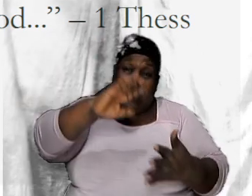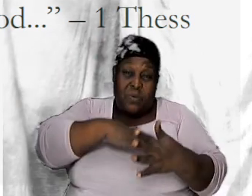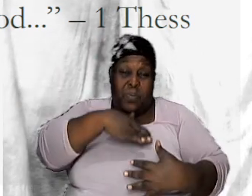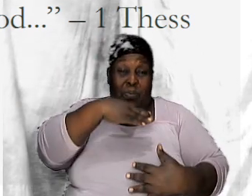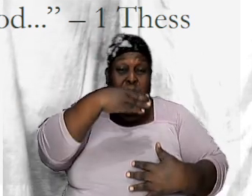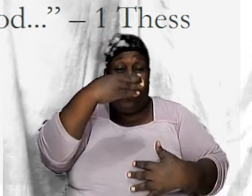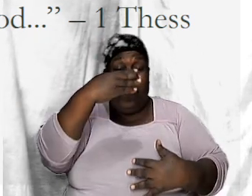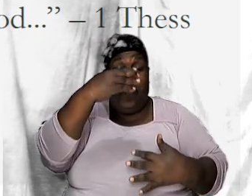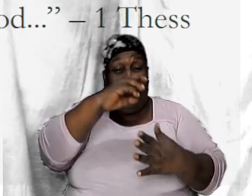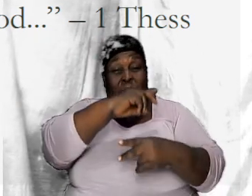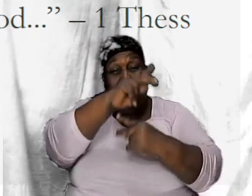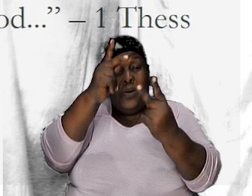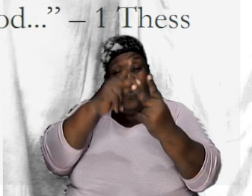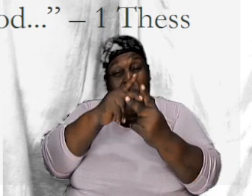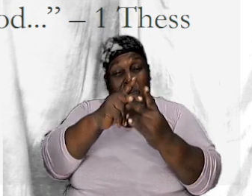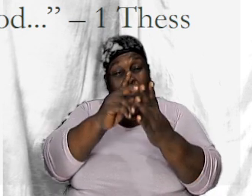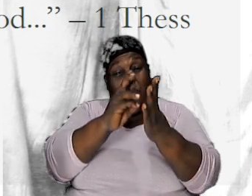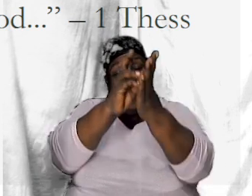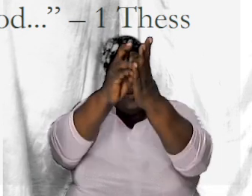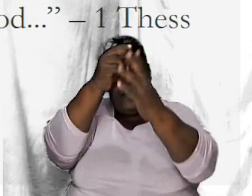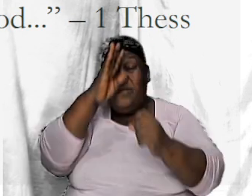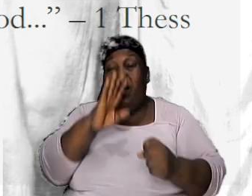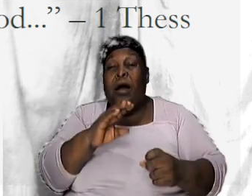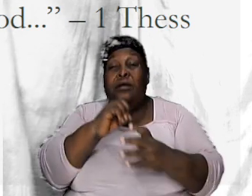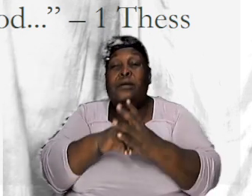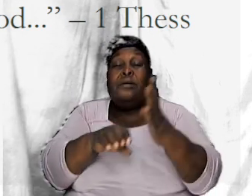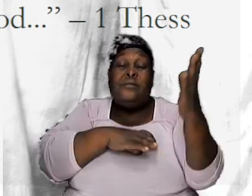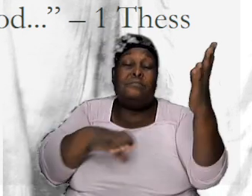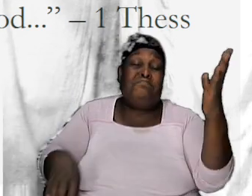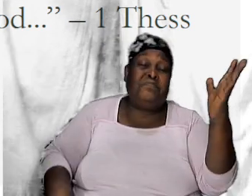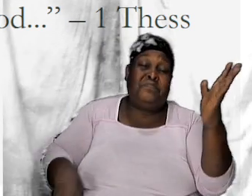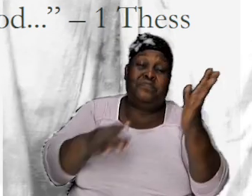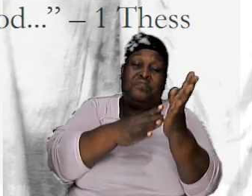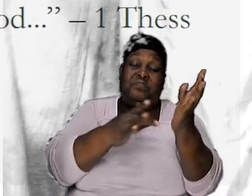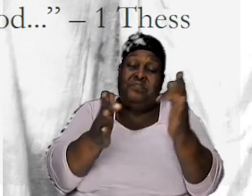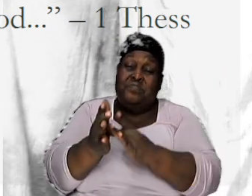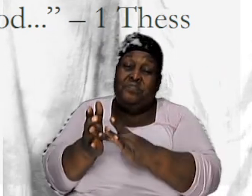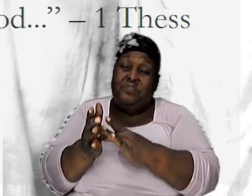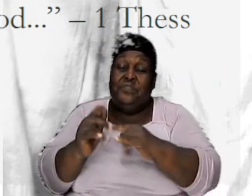you. And let me go further on to encourage somebody's heart.